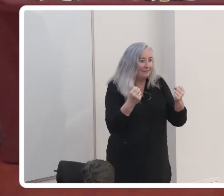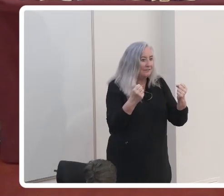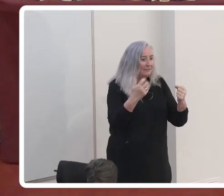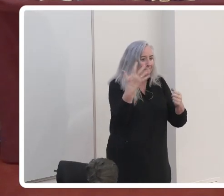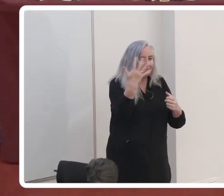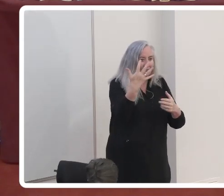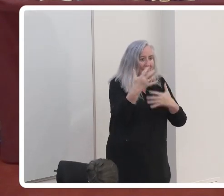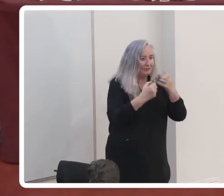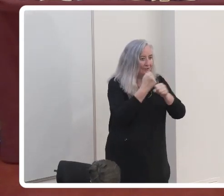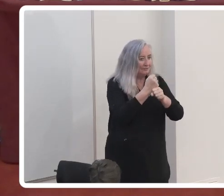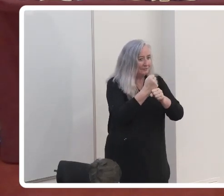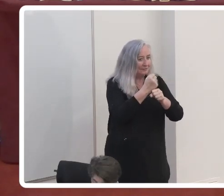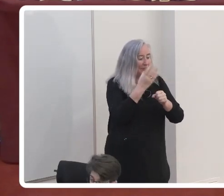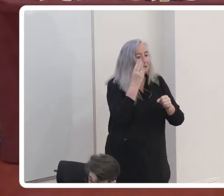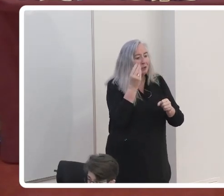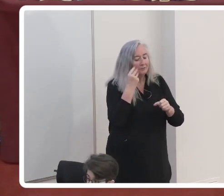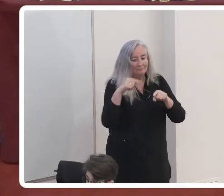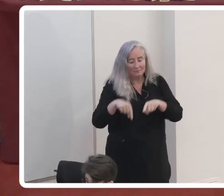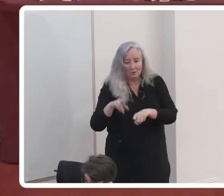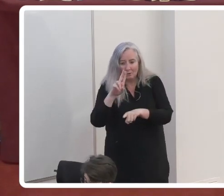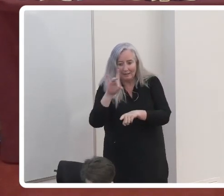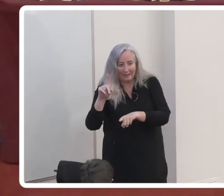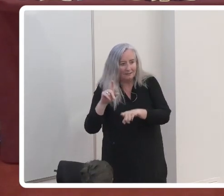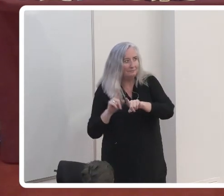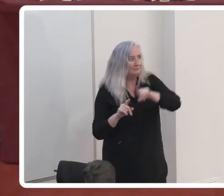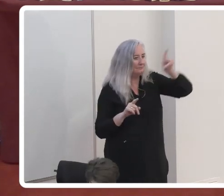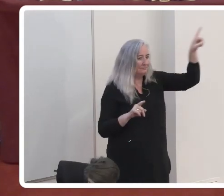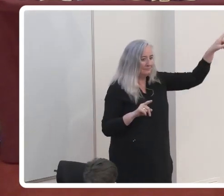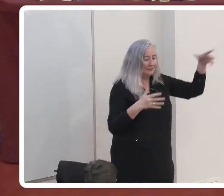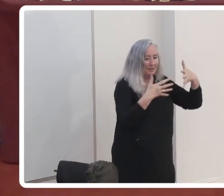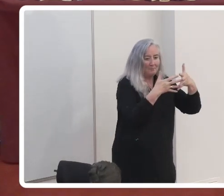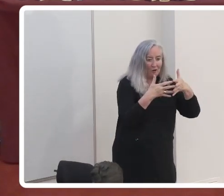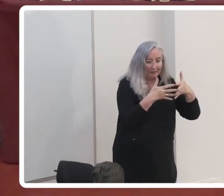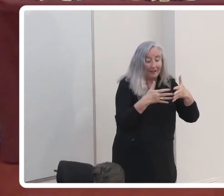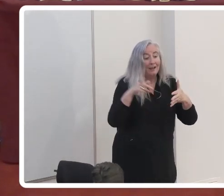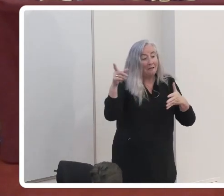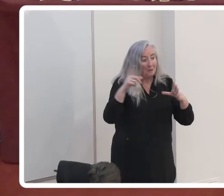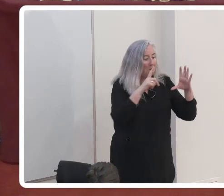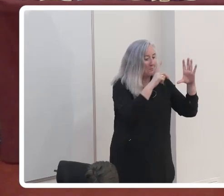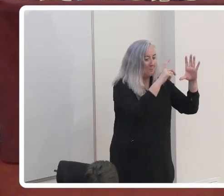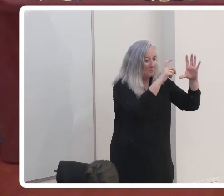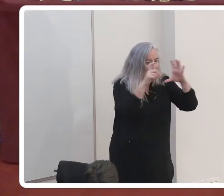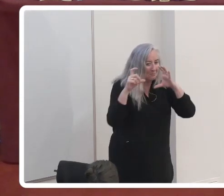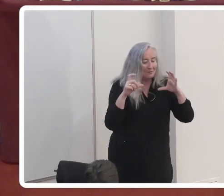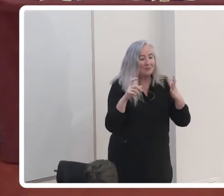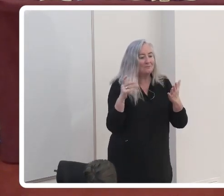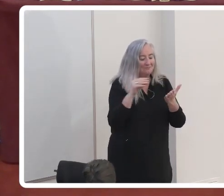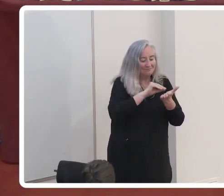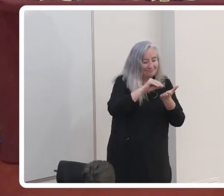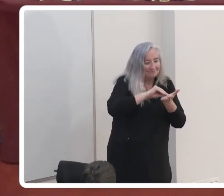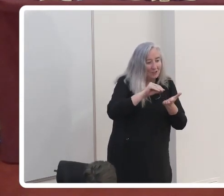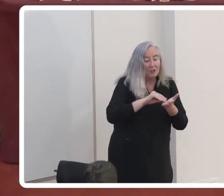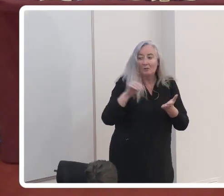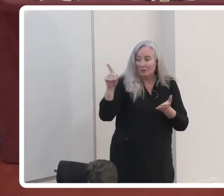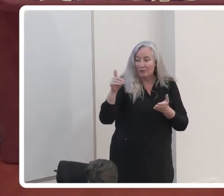across Europe, Asia, and the US, and is also a photographer and poet, which is very cool. Considered one of the pioneers of the disabled women's